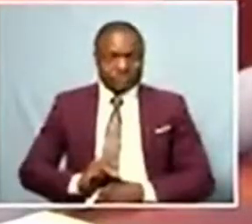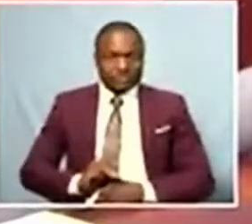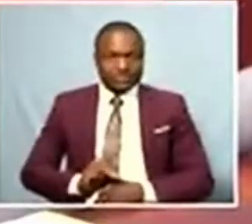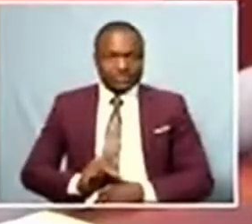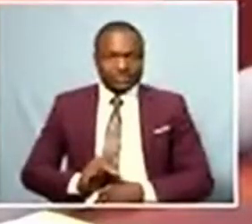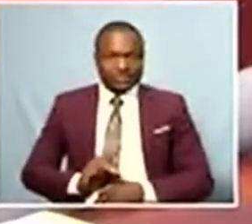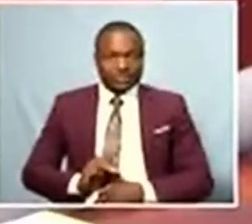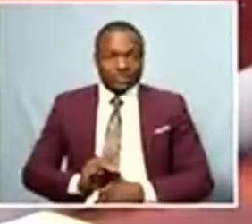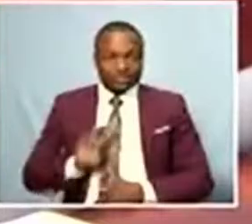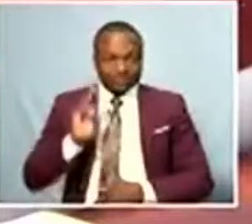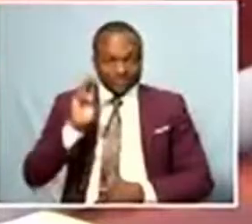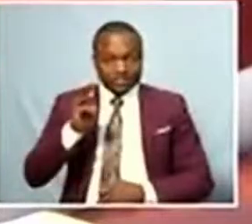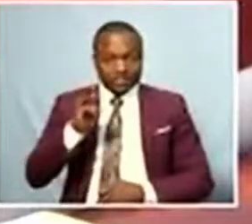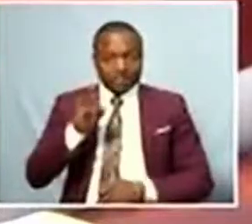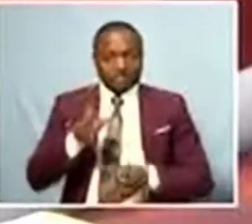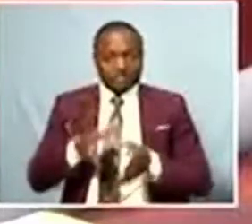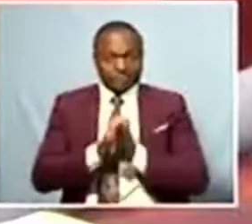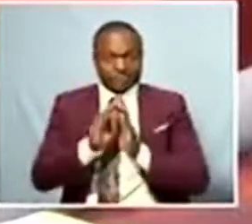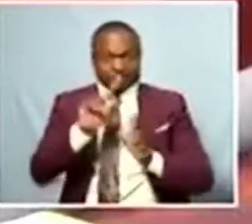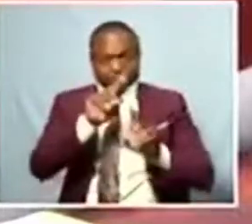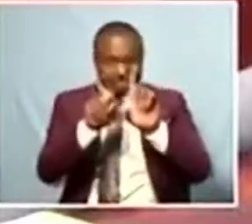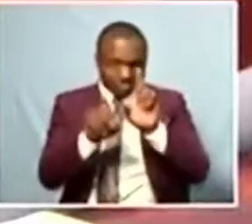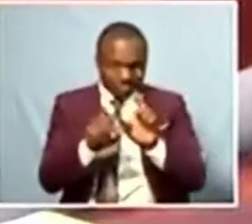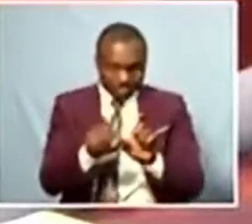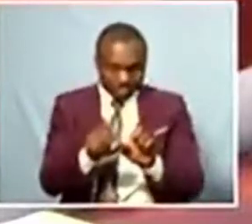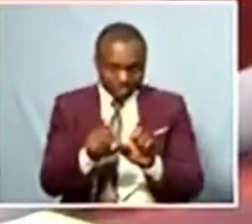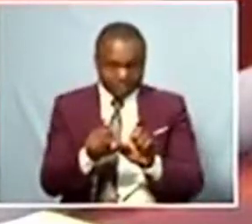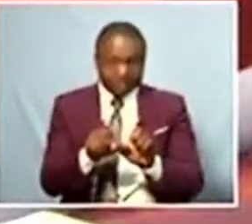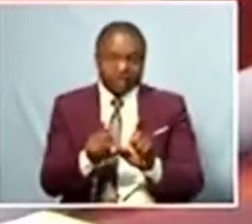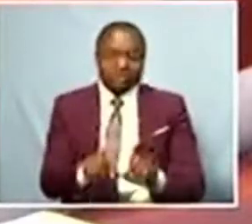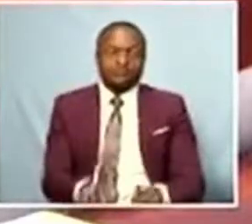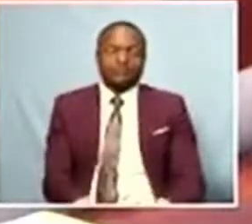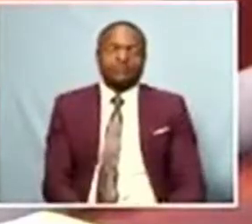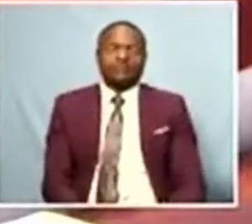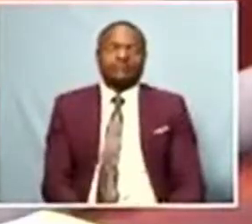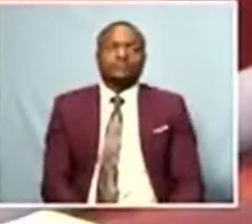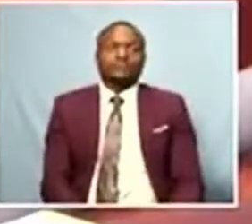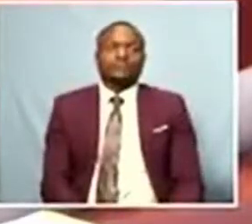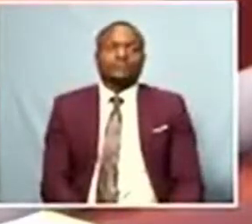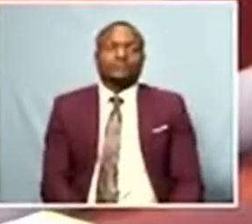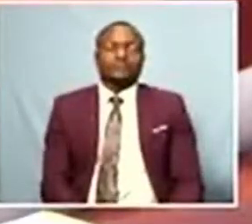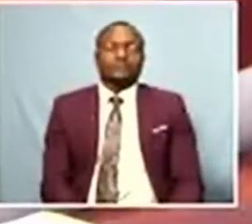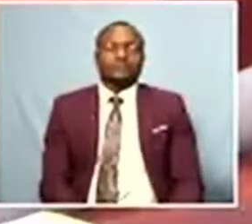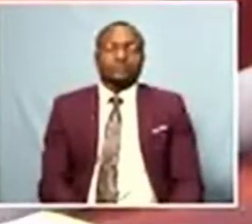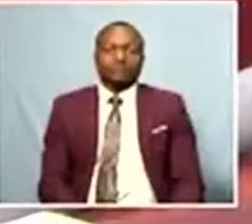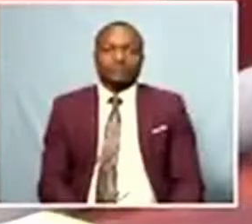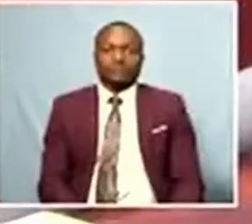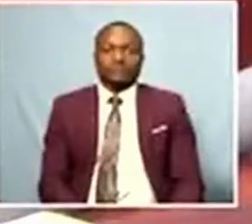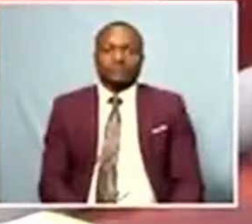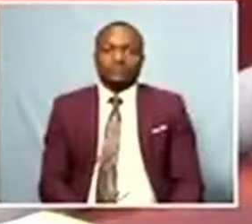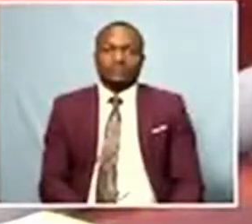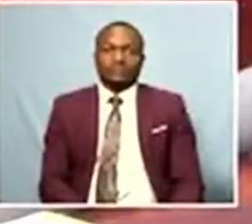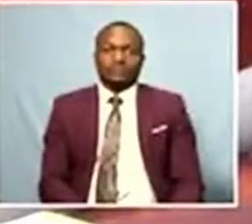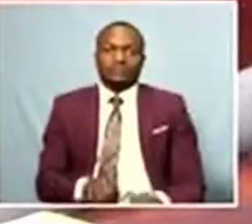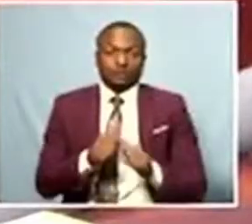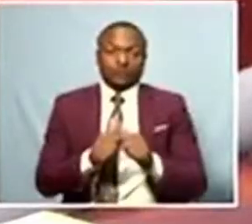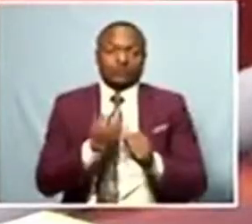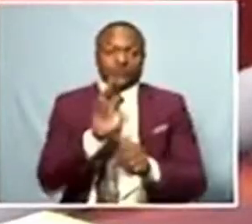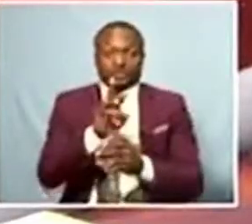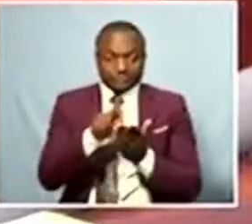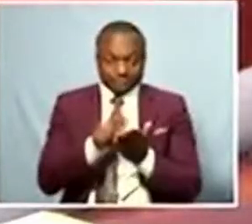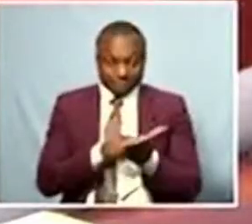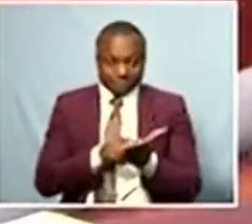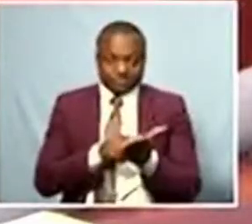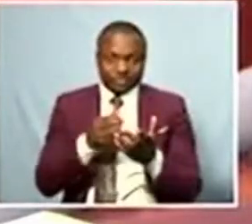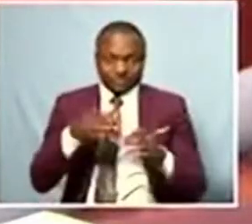to interact with you through questions or any clarifications arising from what you tell us. Madam,